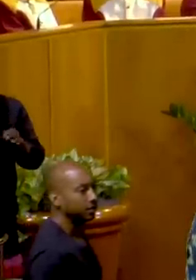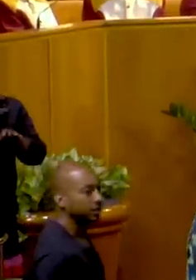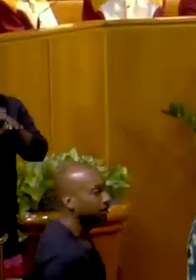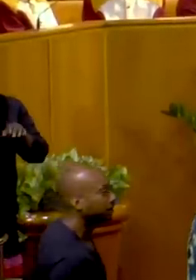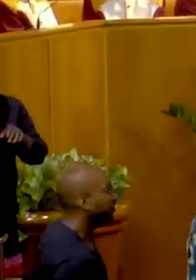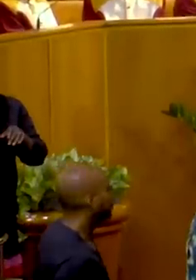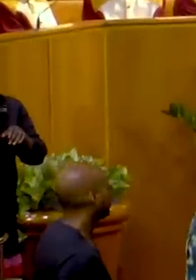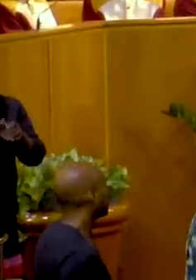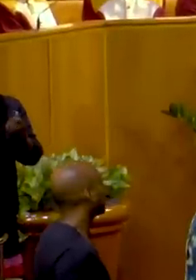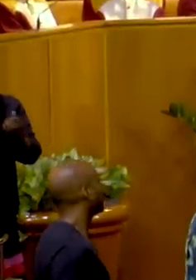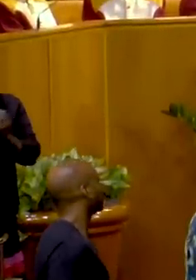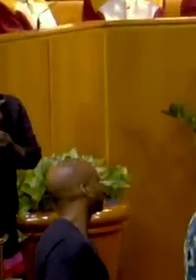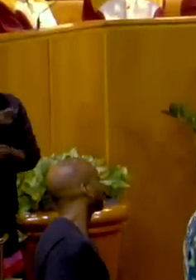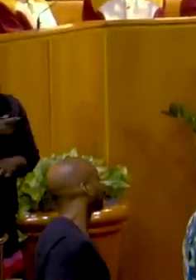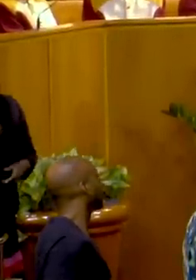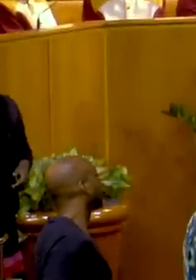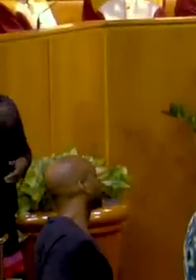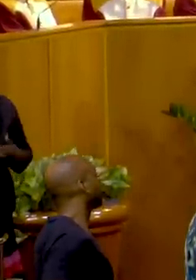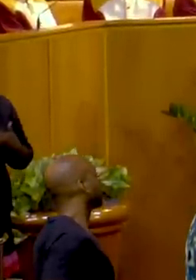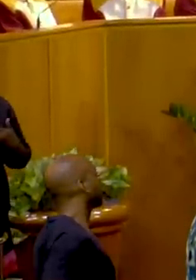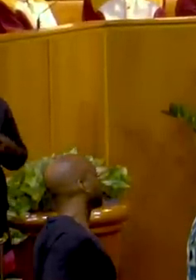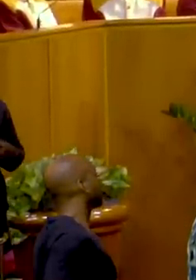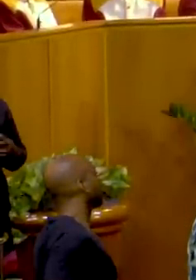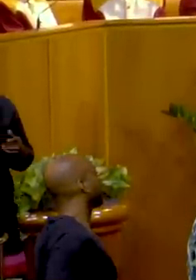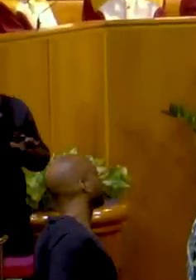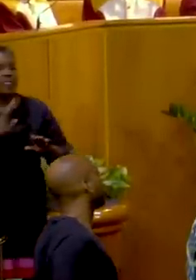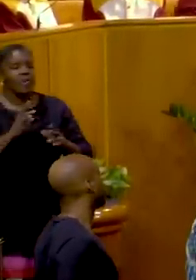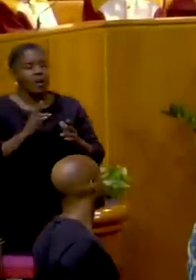welcome you. We are grateful today for the voice of the